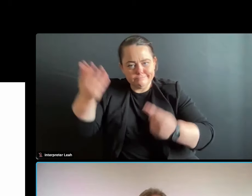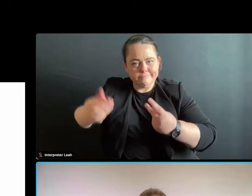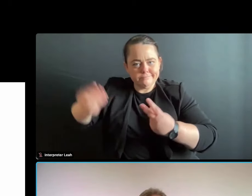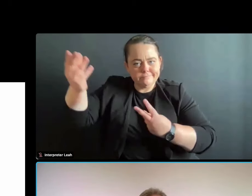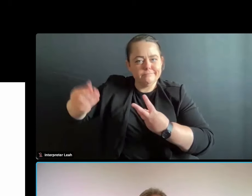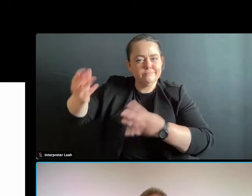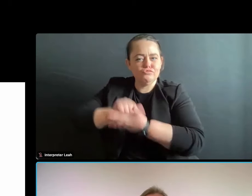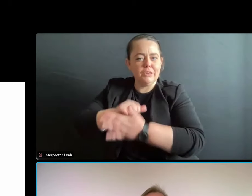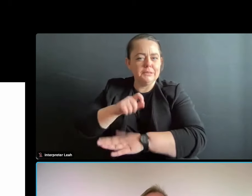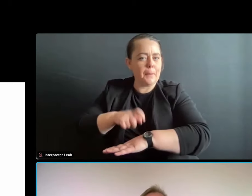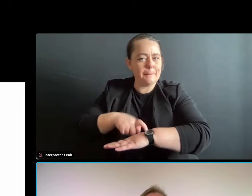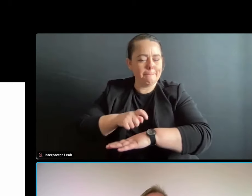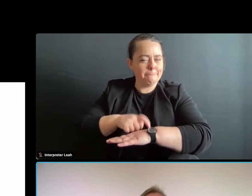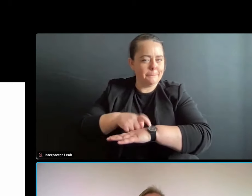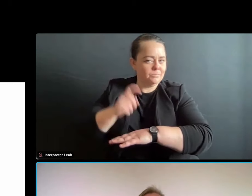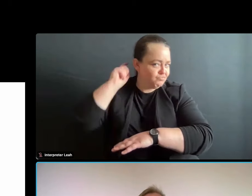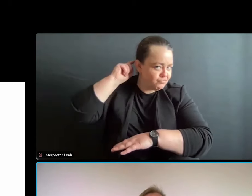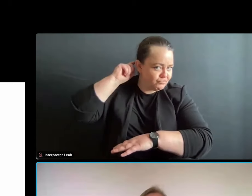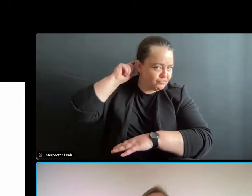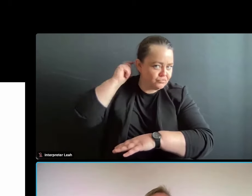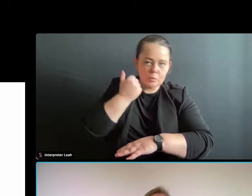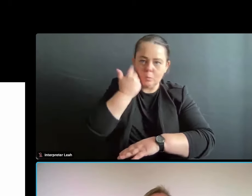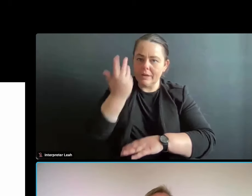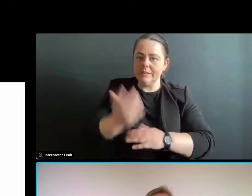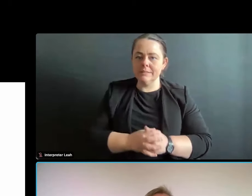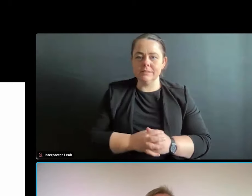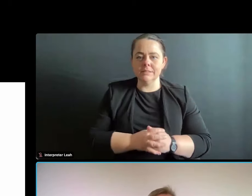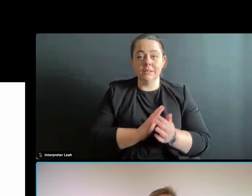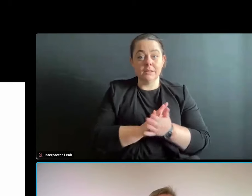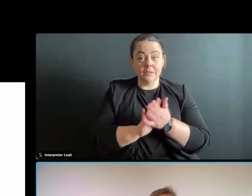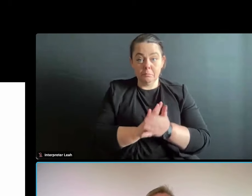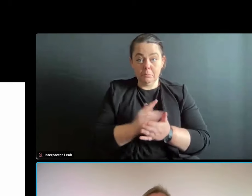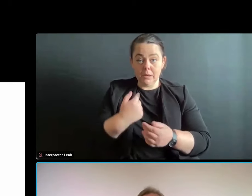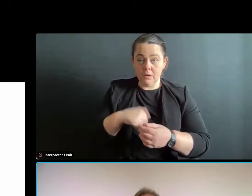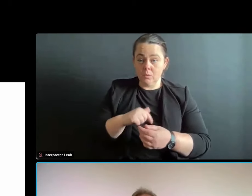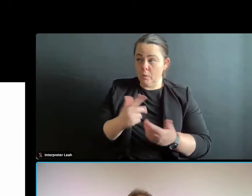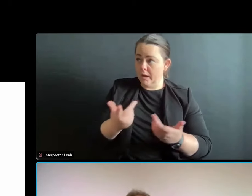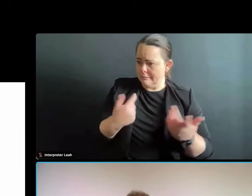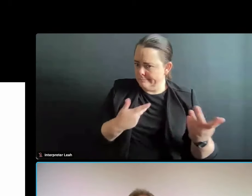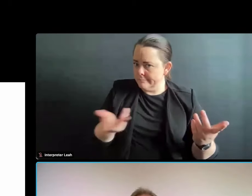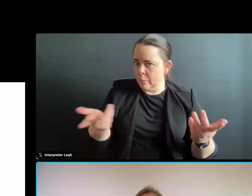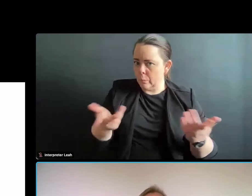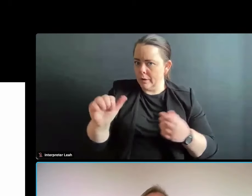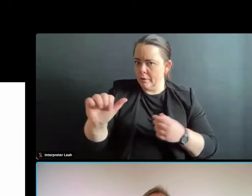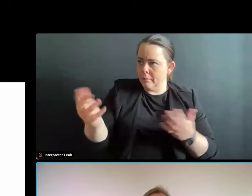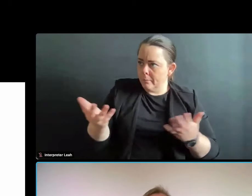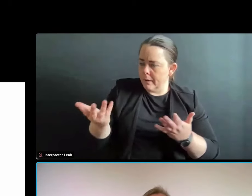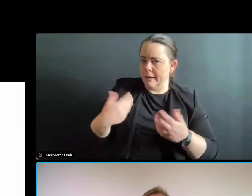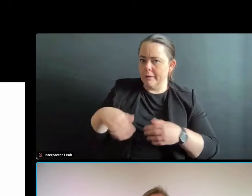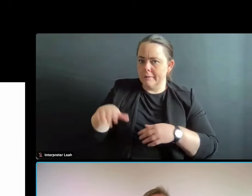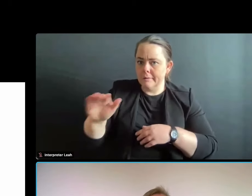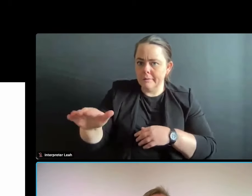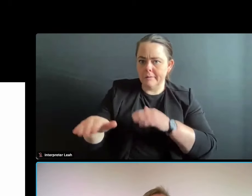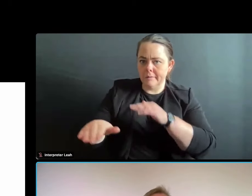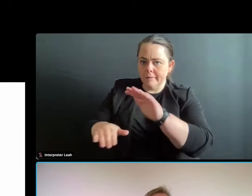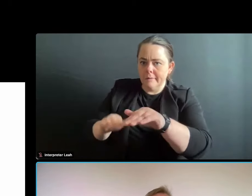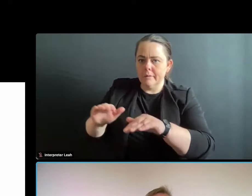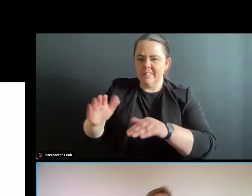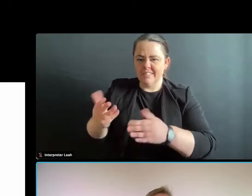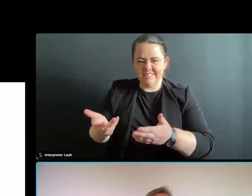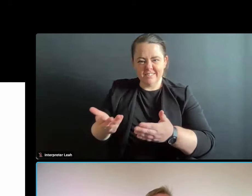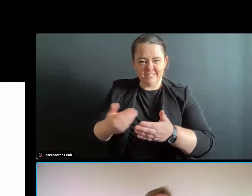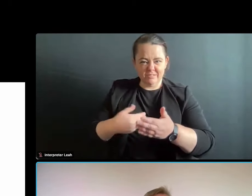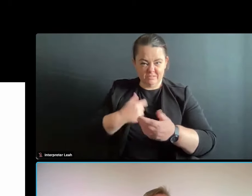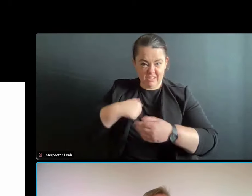save ourselves time and effort, us following up and you being followed up. So I think that's